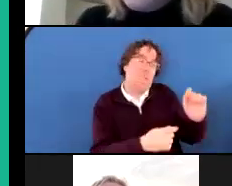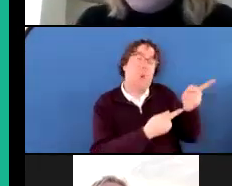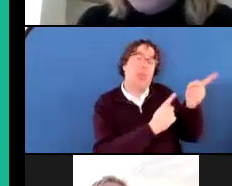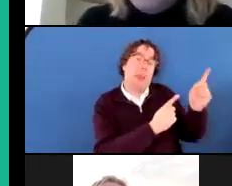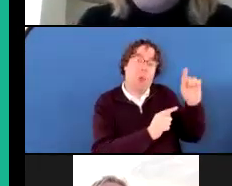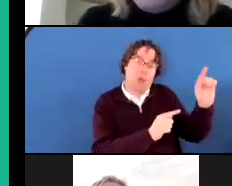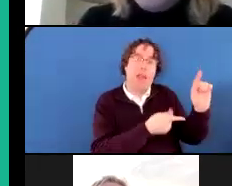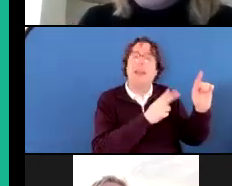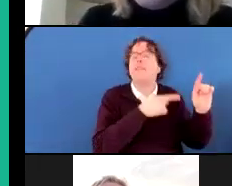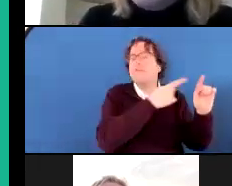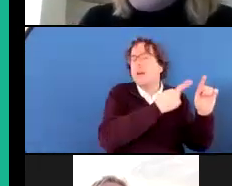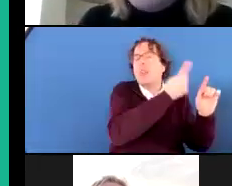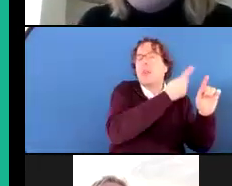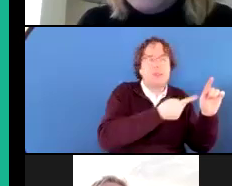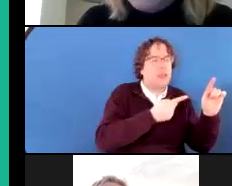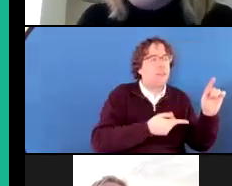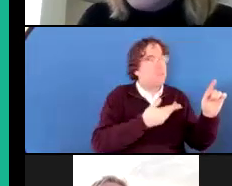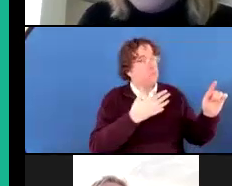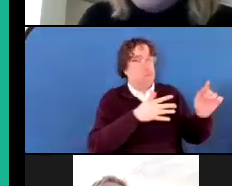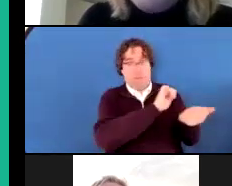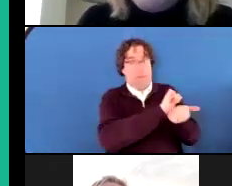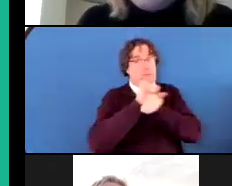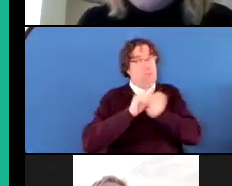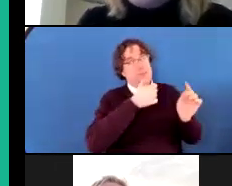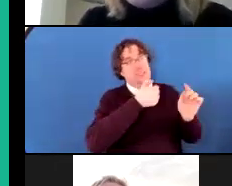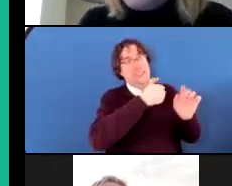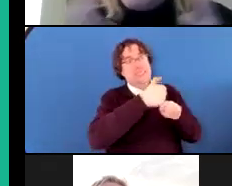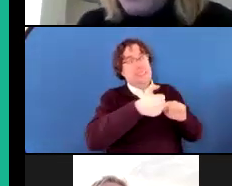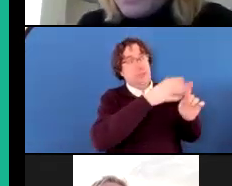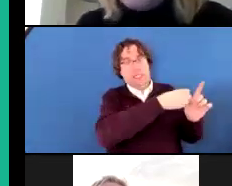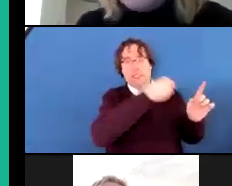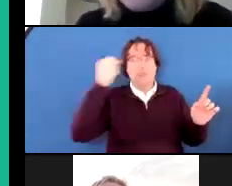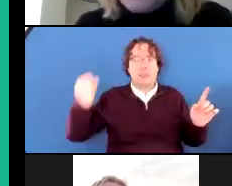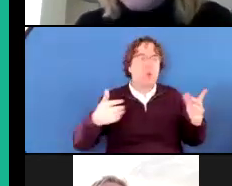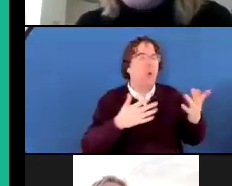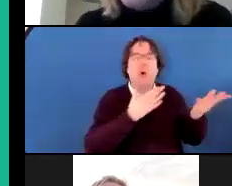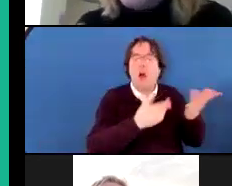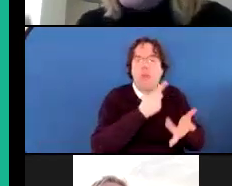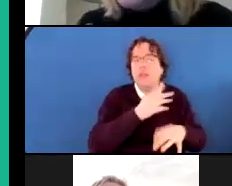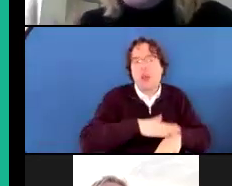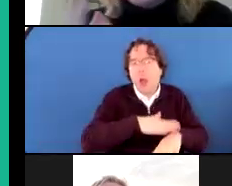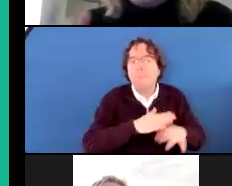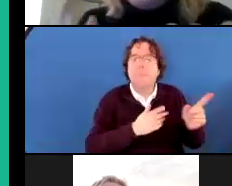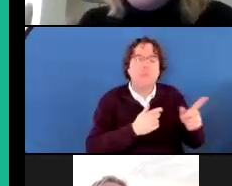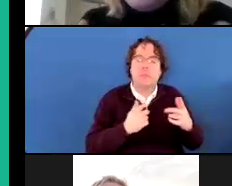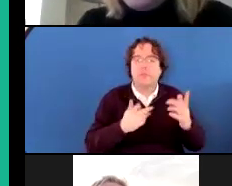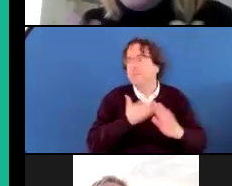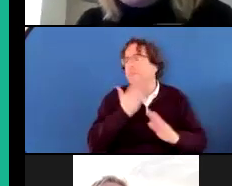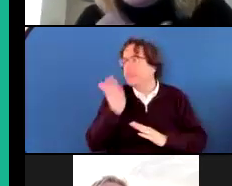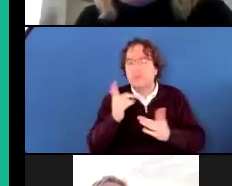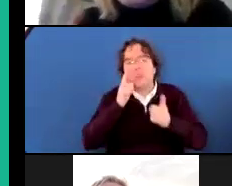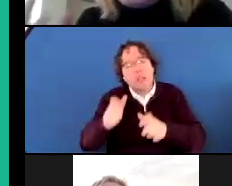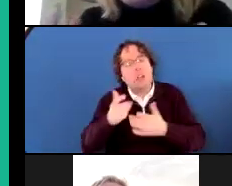are releasing you for the time necessary to undertake the fellowship. So that bursary is there to support some of